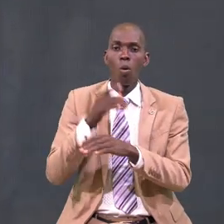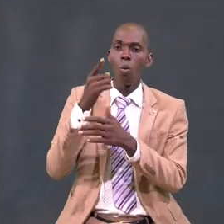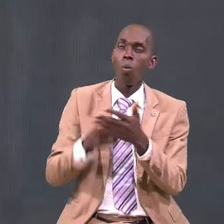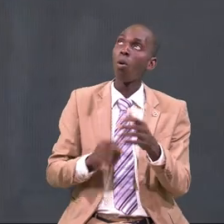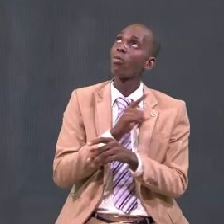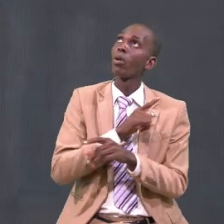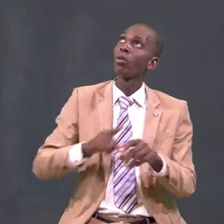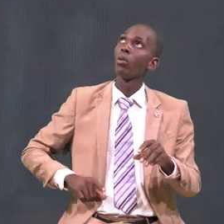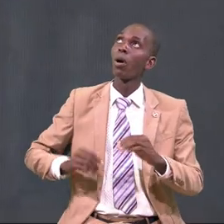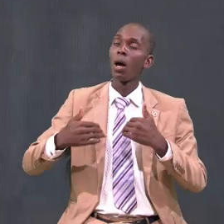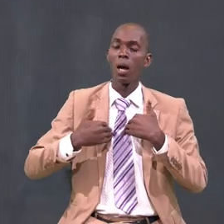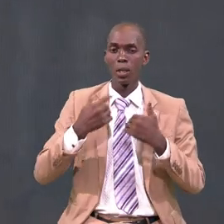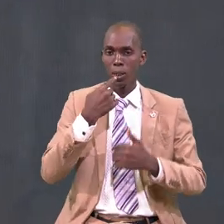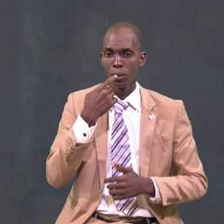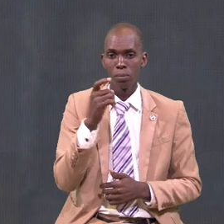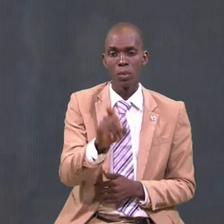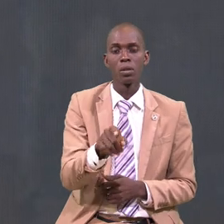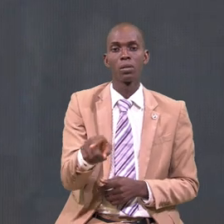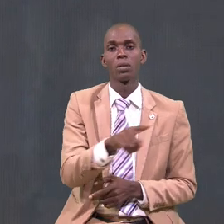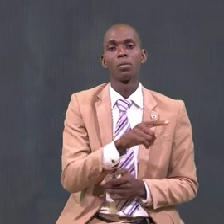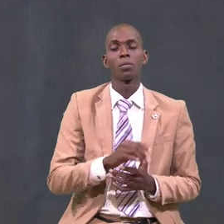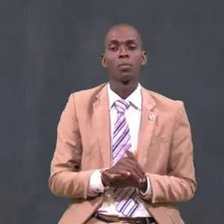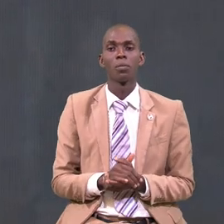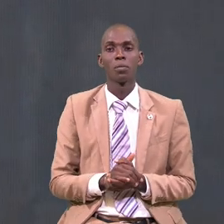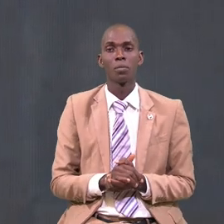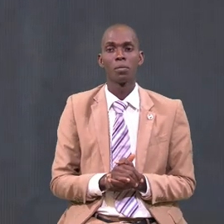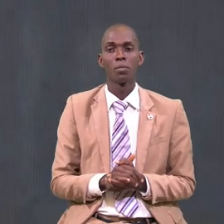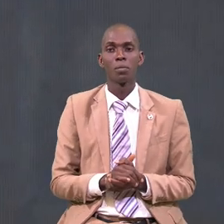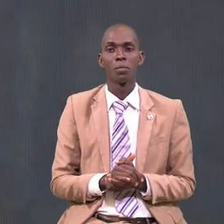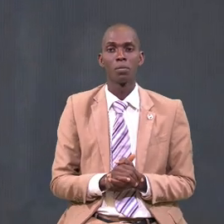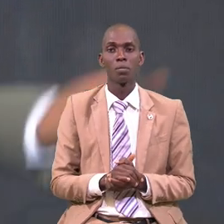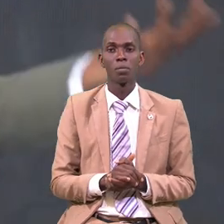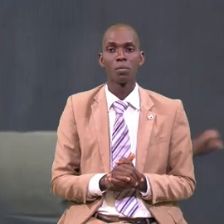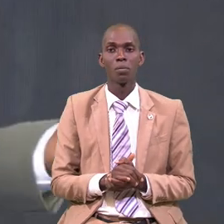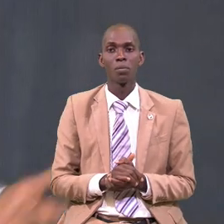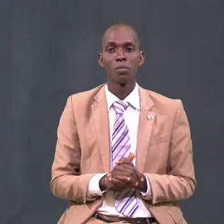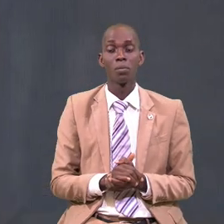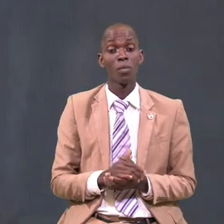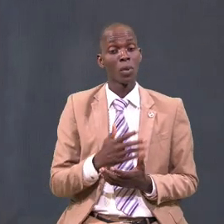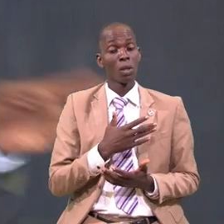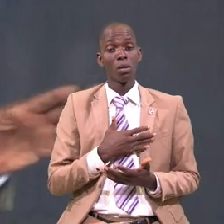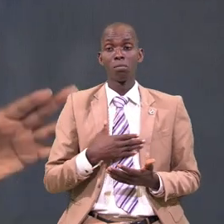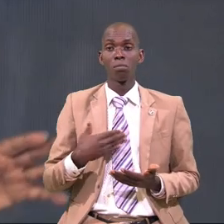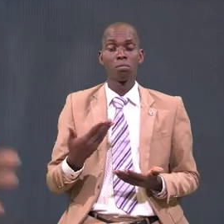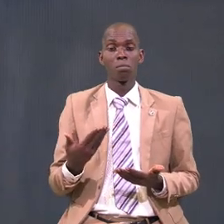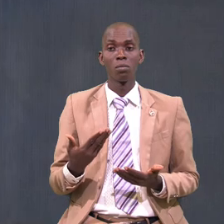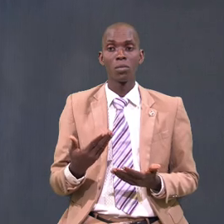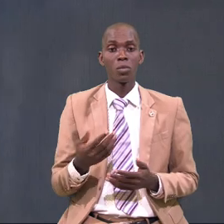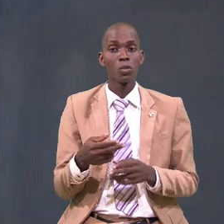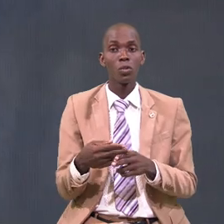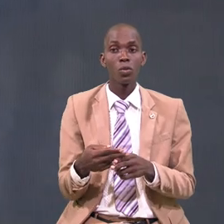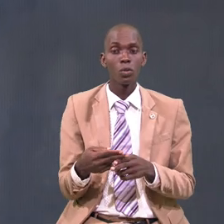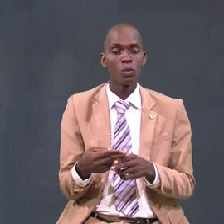said. Adam and Eve ne se sont pas focalisés sur l'instruction donnée par Dieu. And so they sinned,